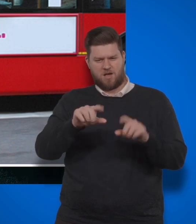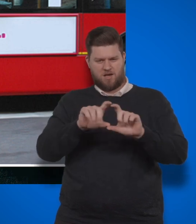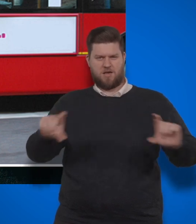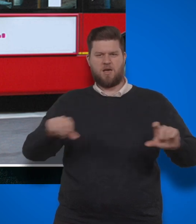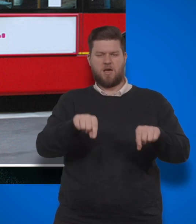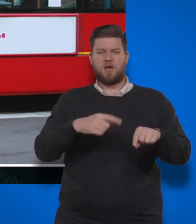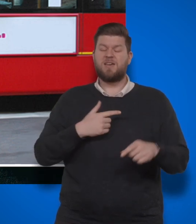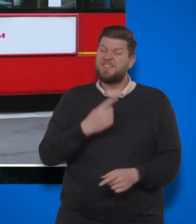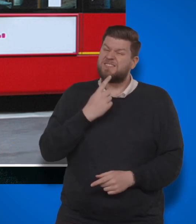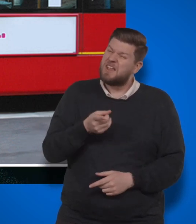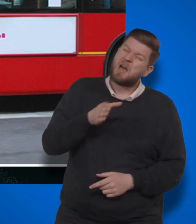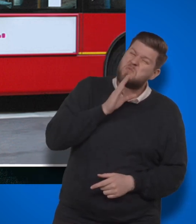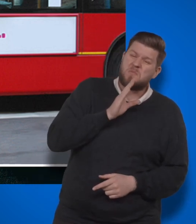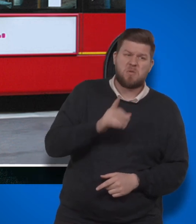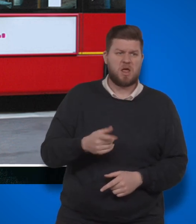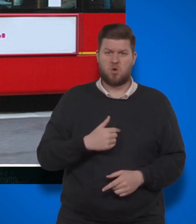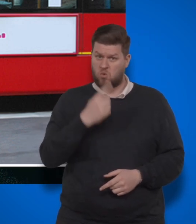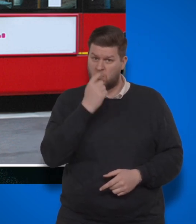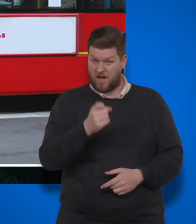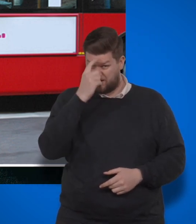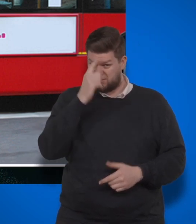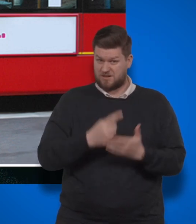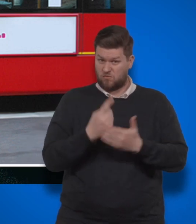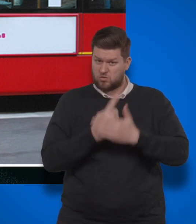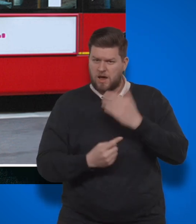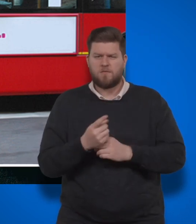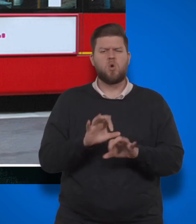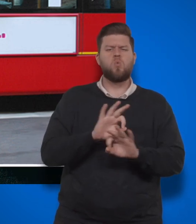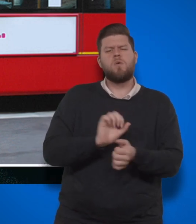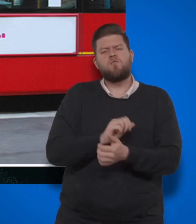will. Now stop worrying as though you had a choice.